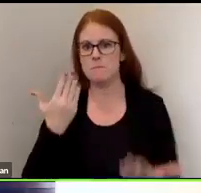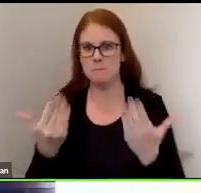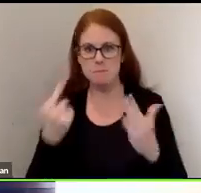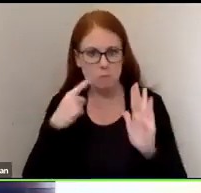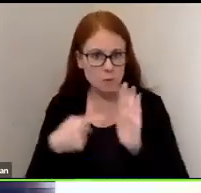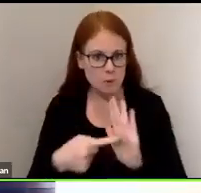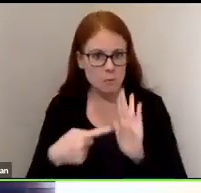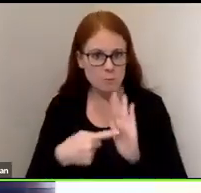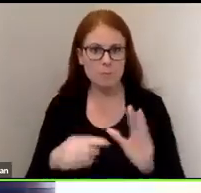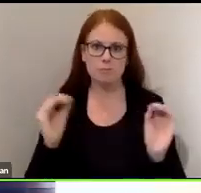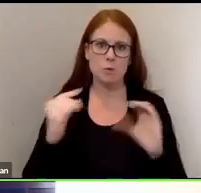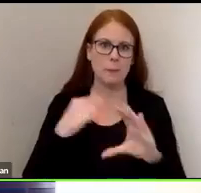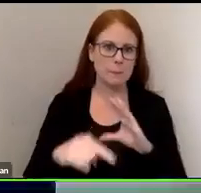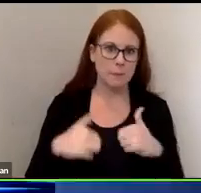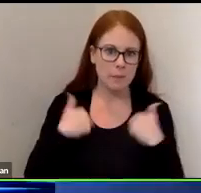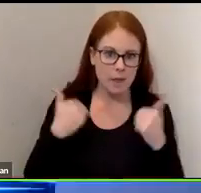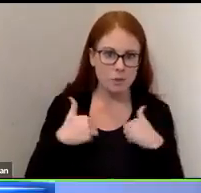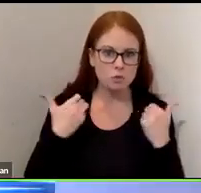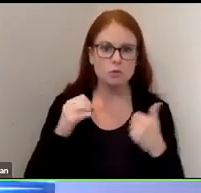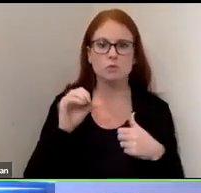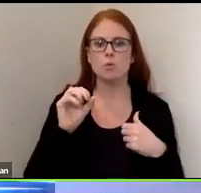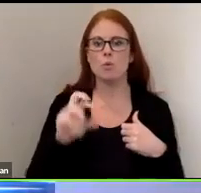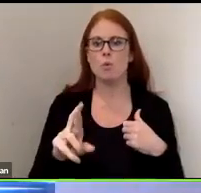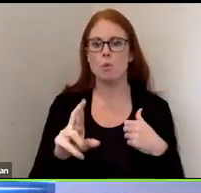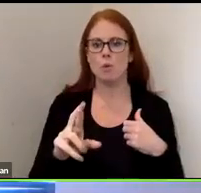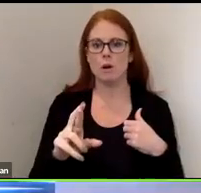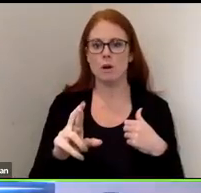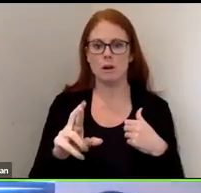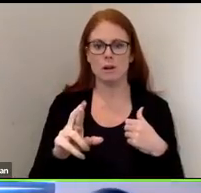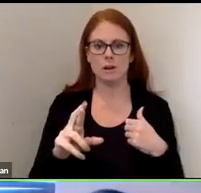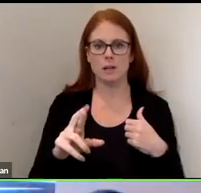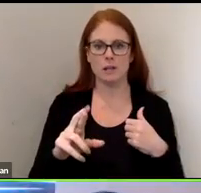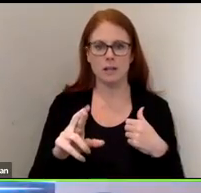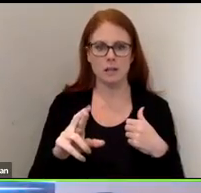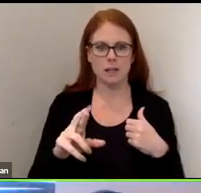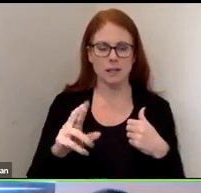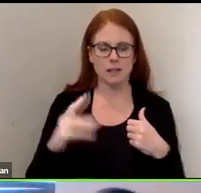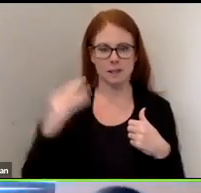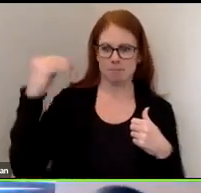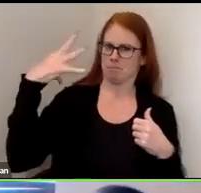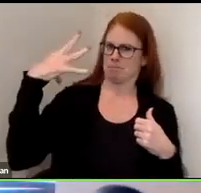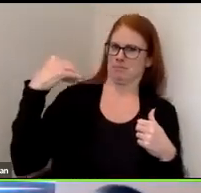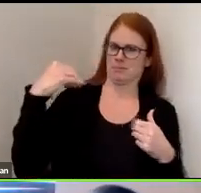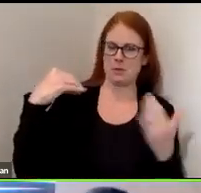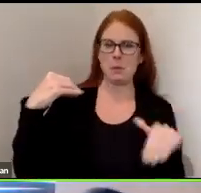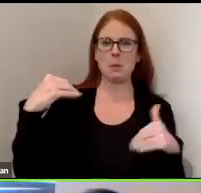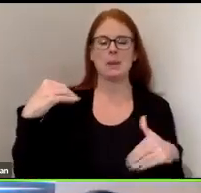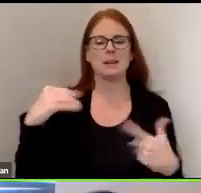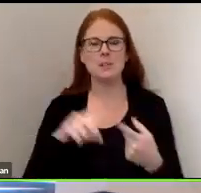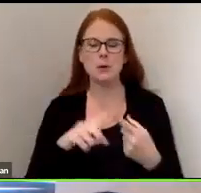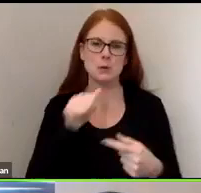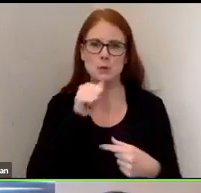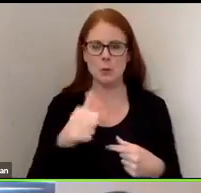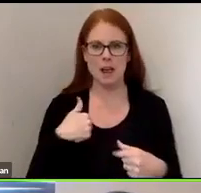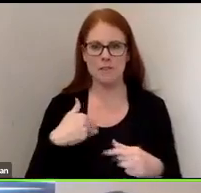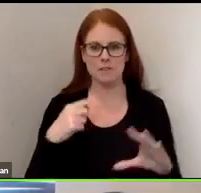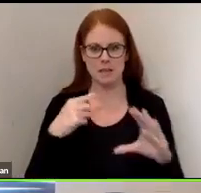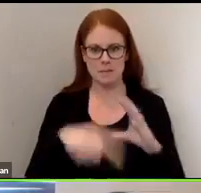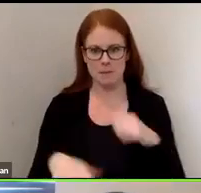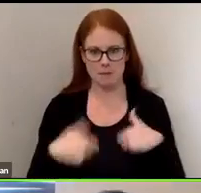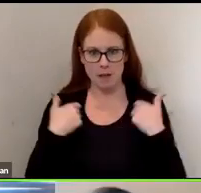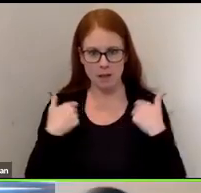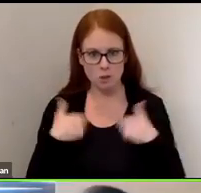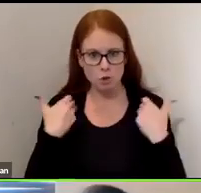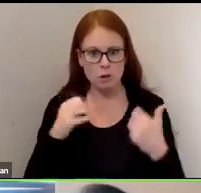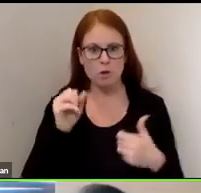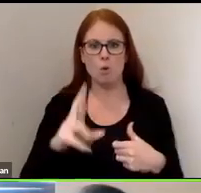you don't have an email address or, and the lights went out. So if you don't have an email address or,